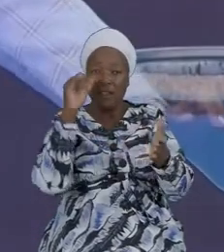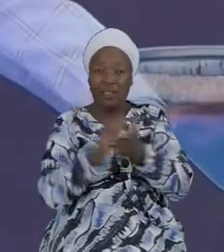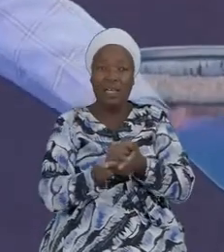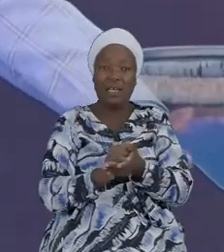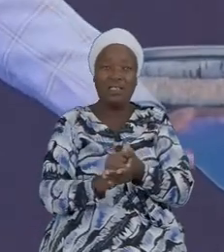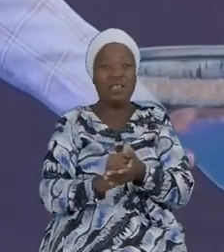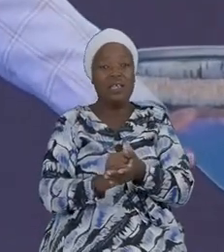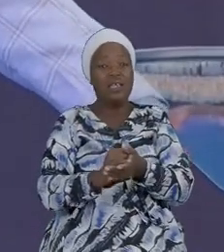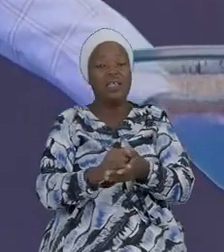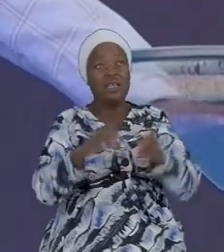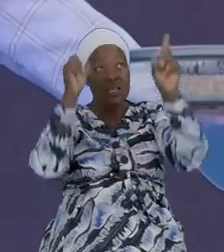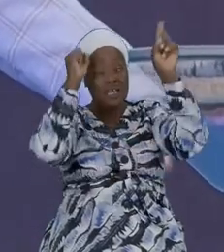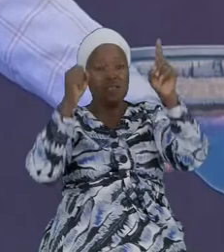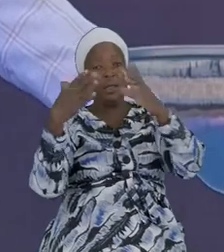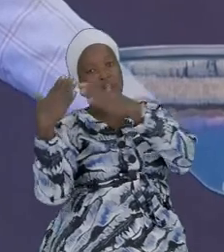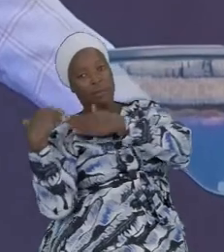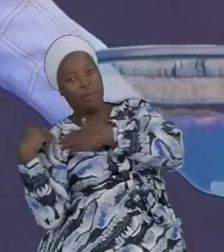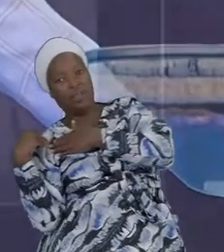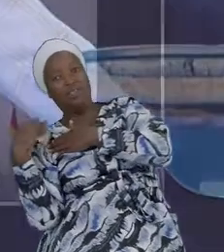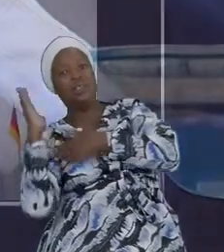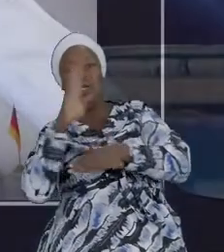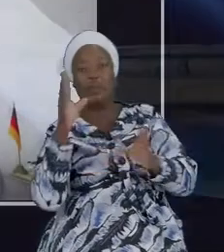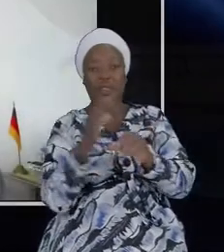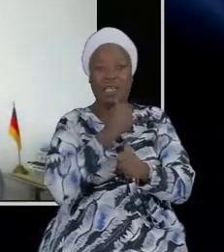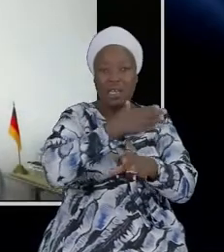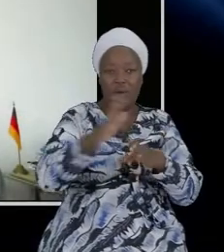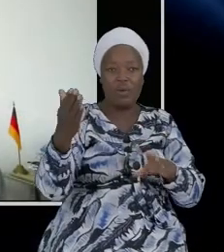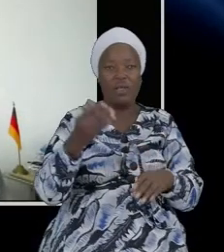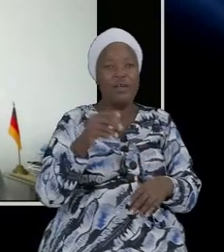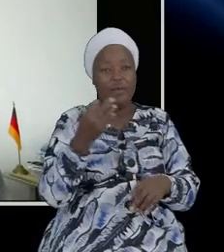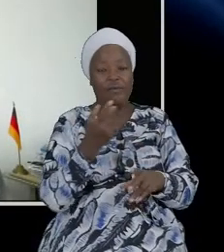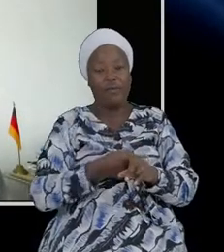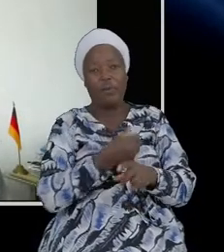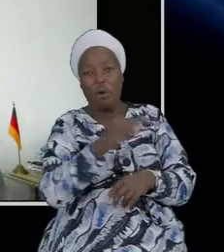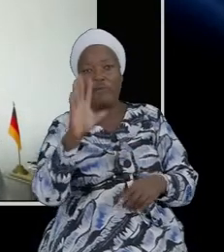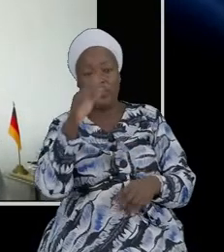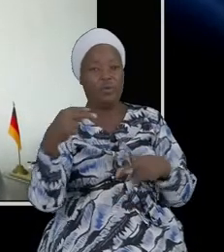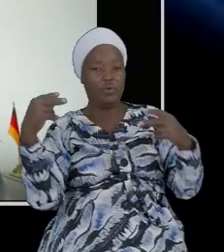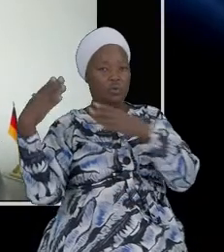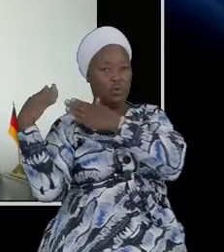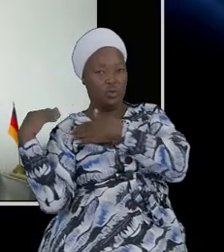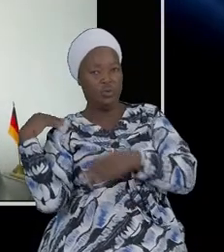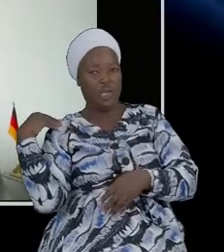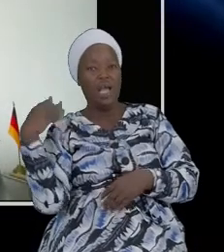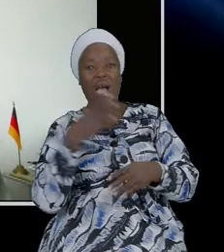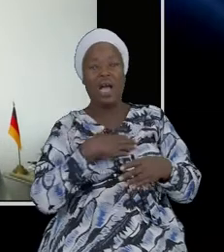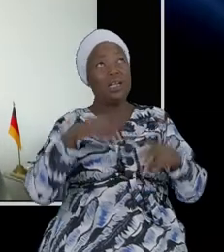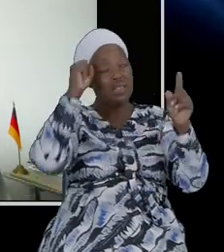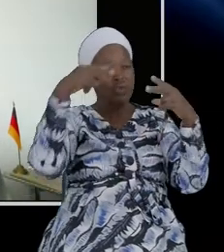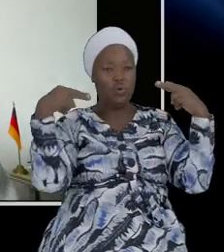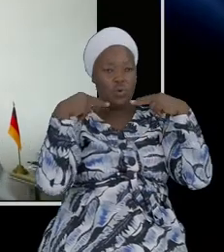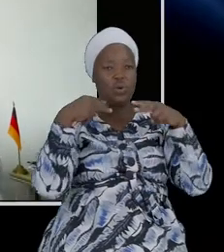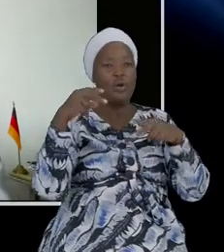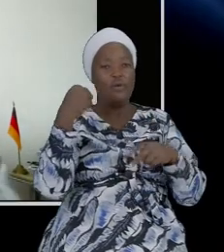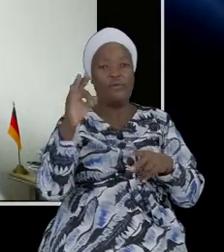his body shall be taken away from off thy shoulder, and his yoke from